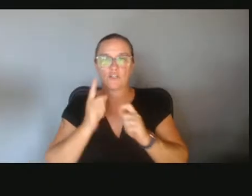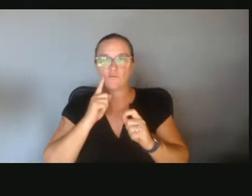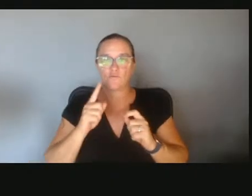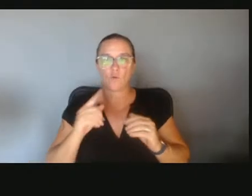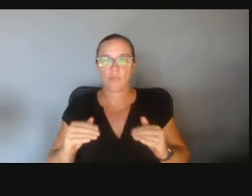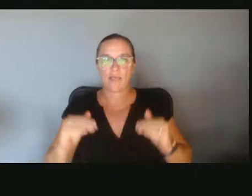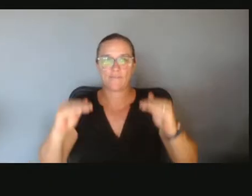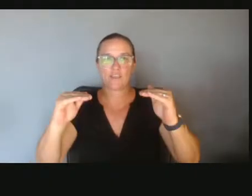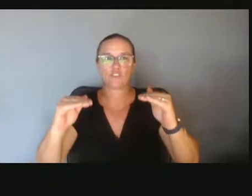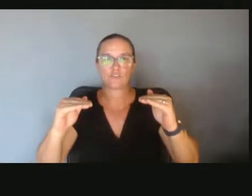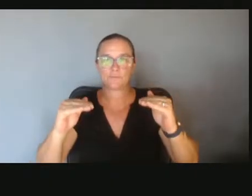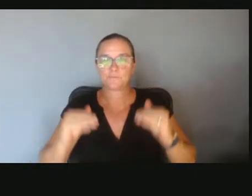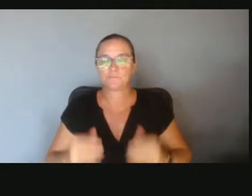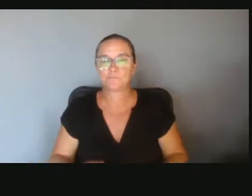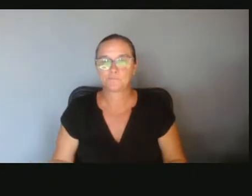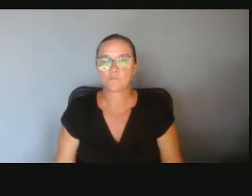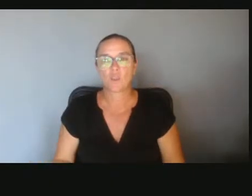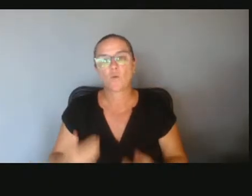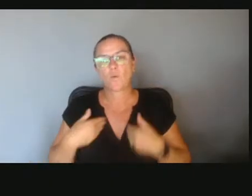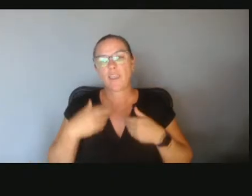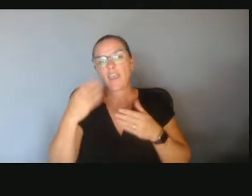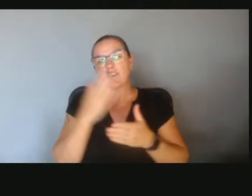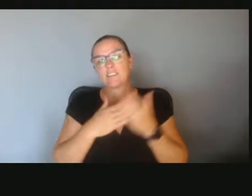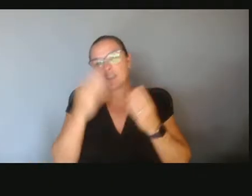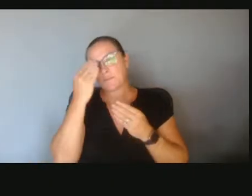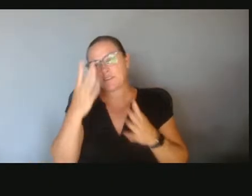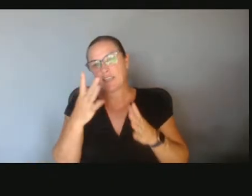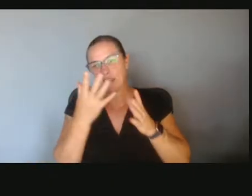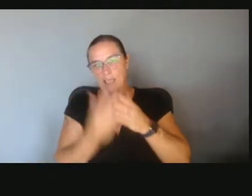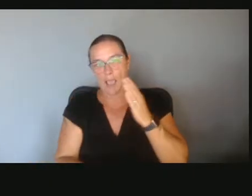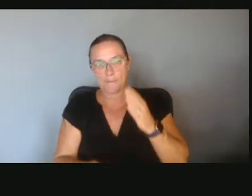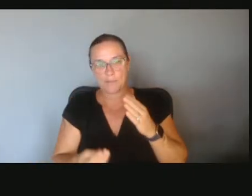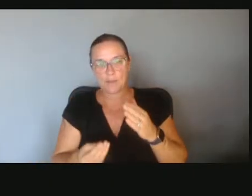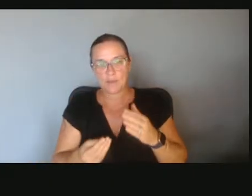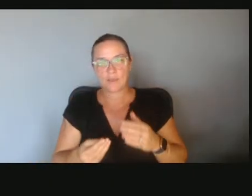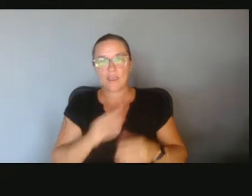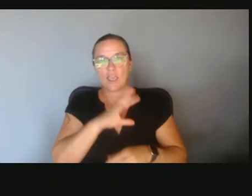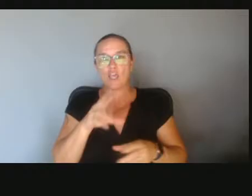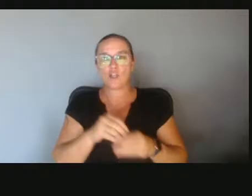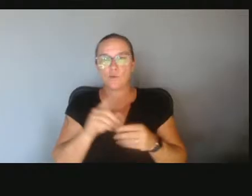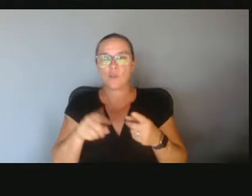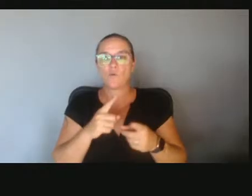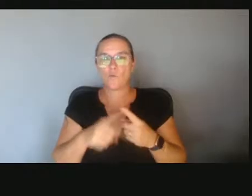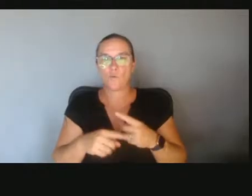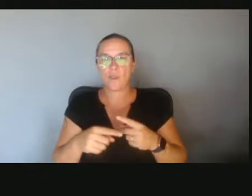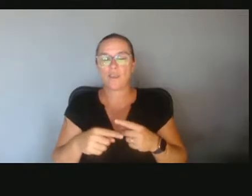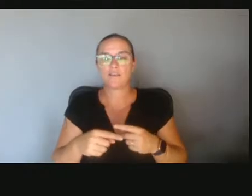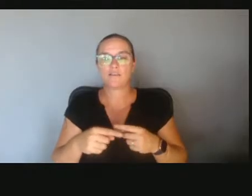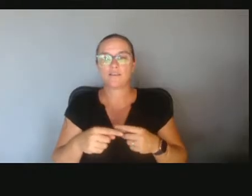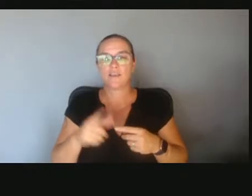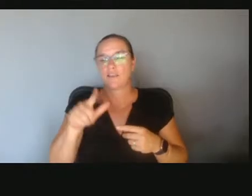data gaps, right, for some parts of them, including when lava hit the laser rangefinder a couple months ago.